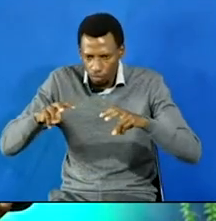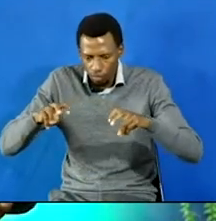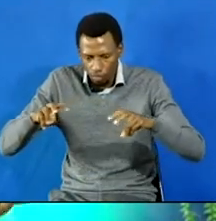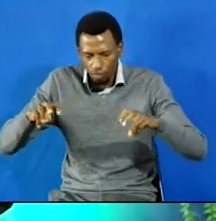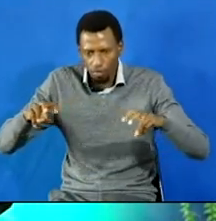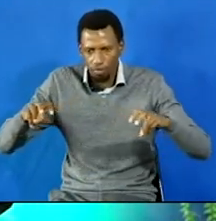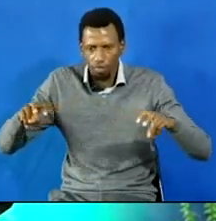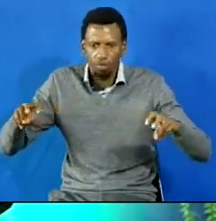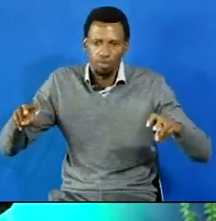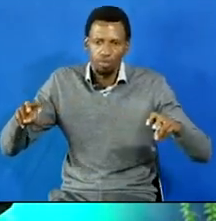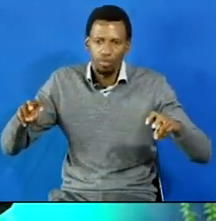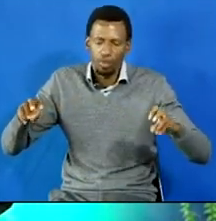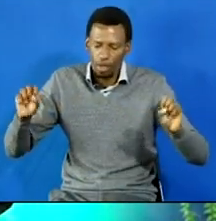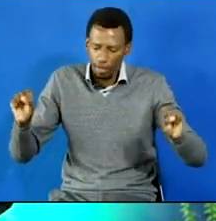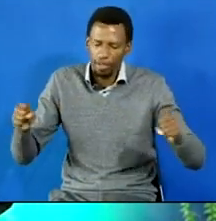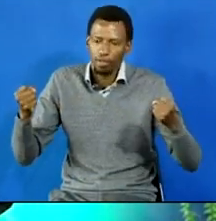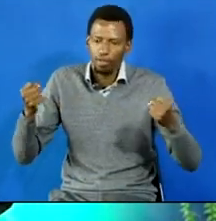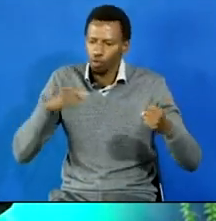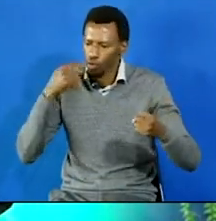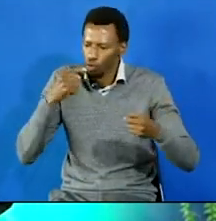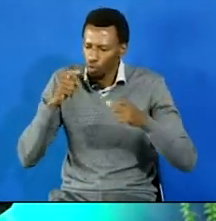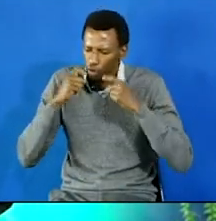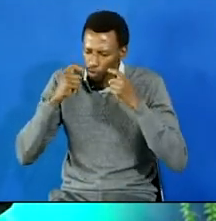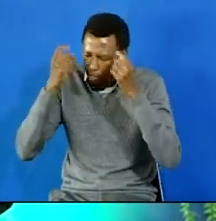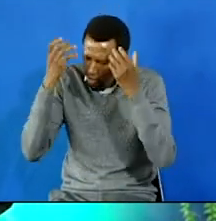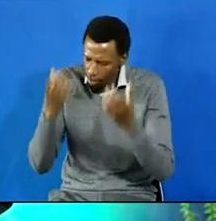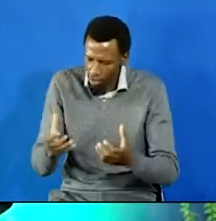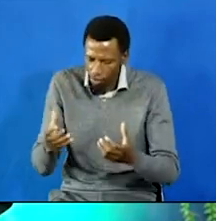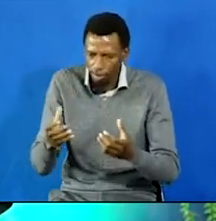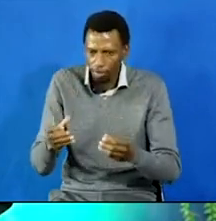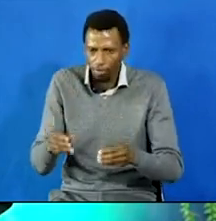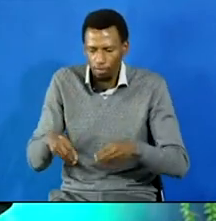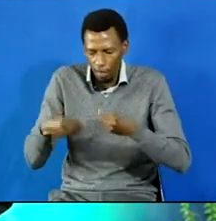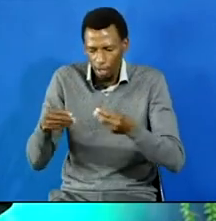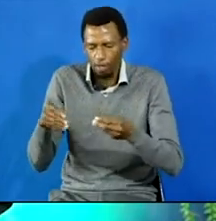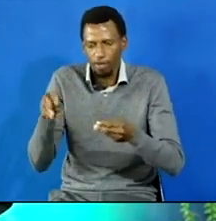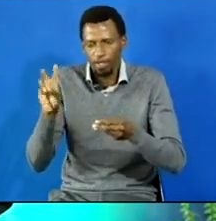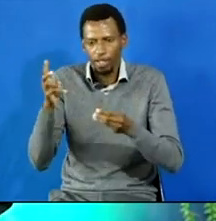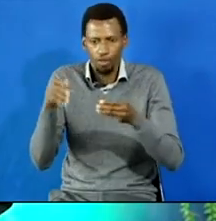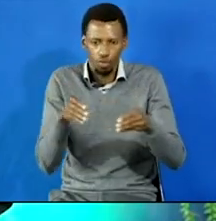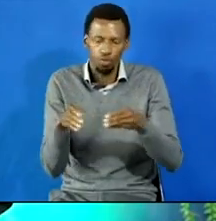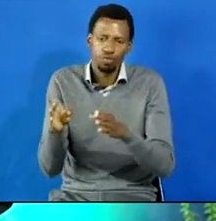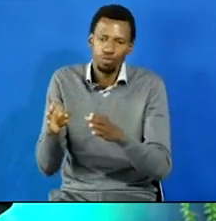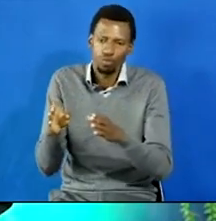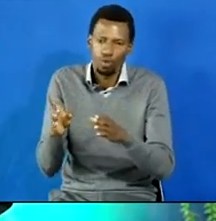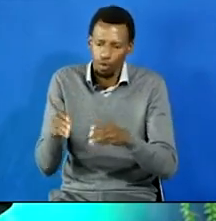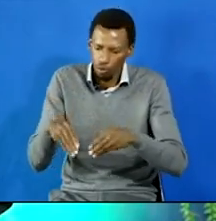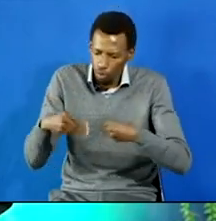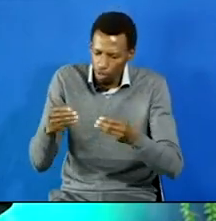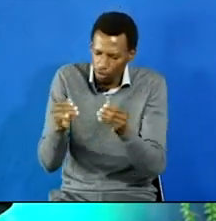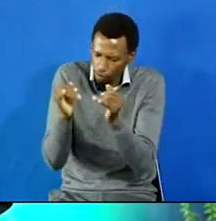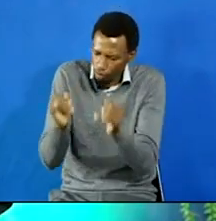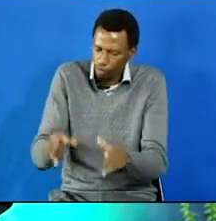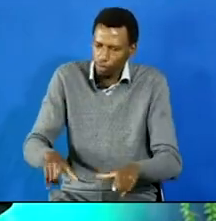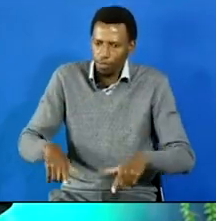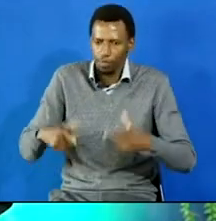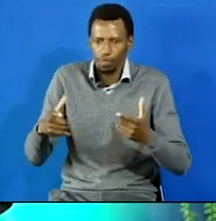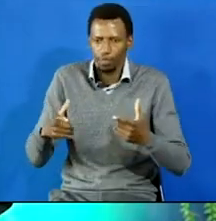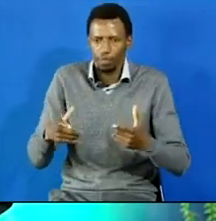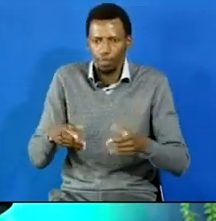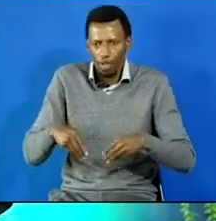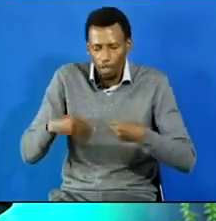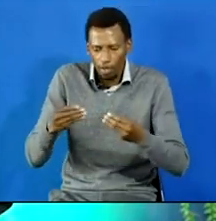sinful lives, so that he can deliver them and give them a second chance and give them a new life and give them a